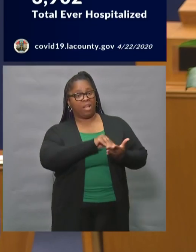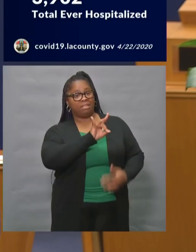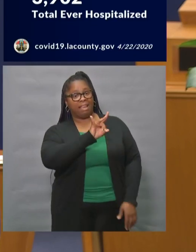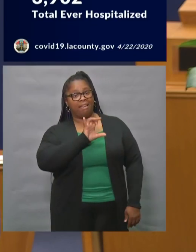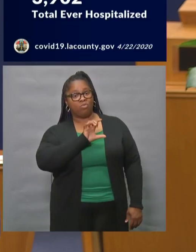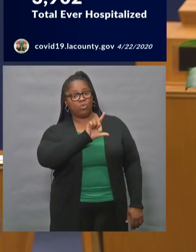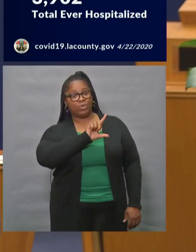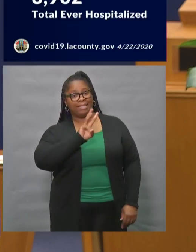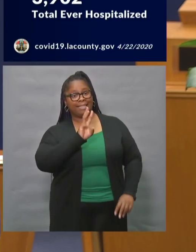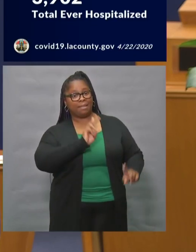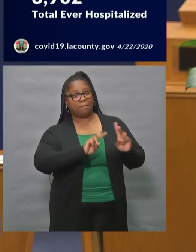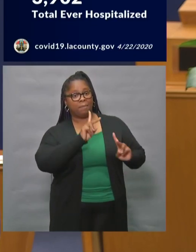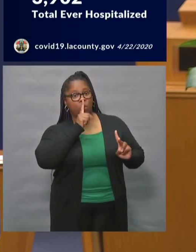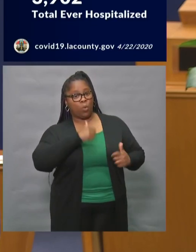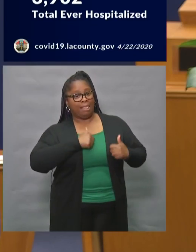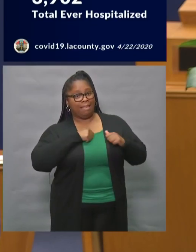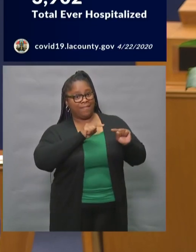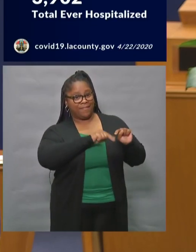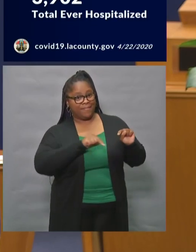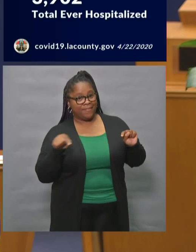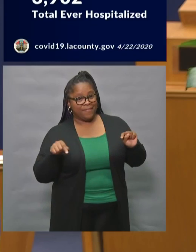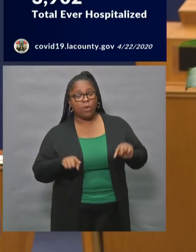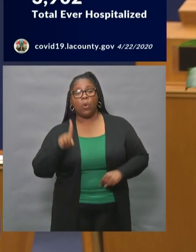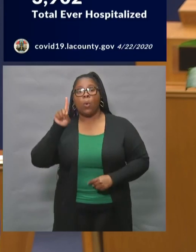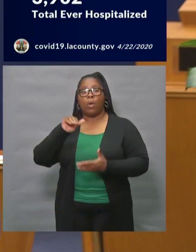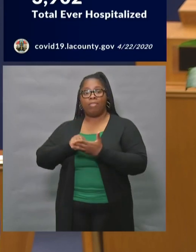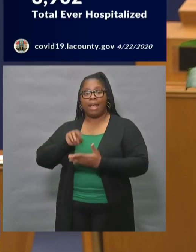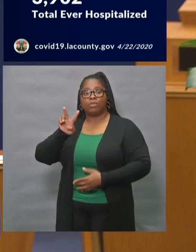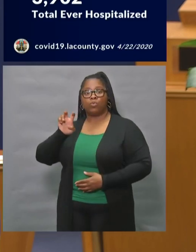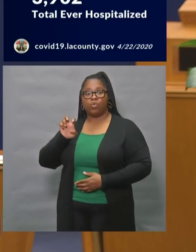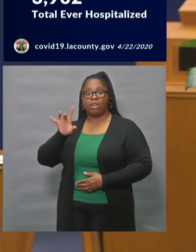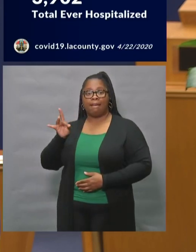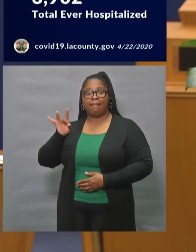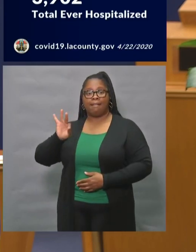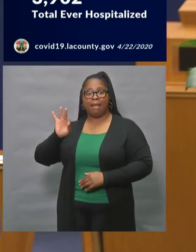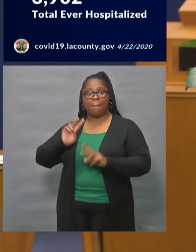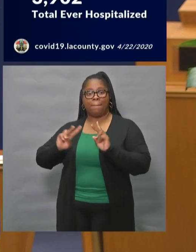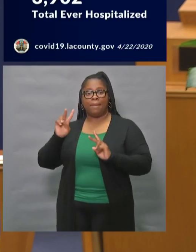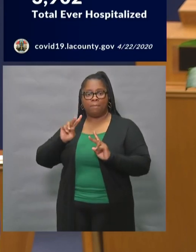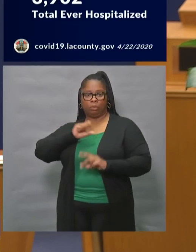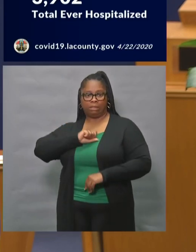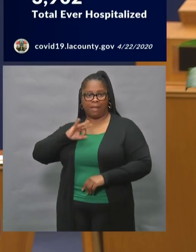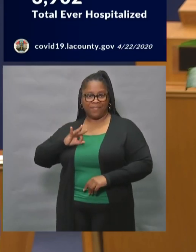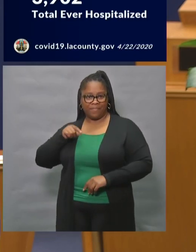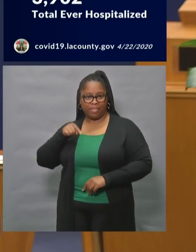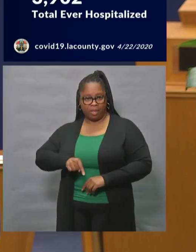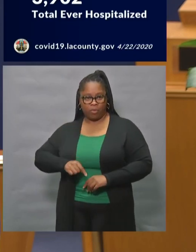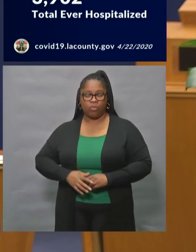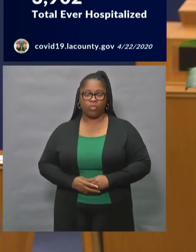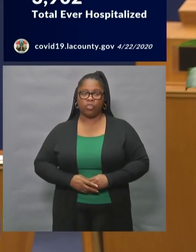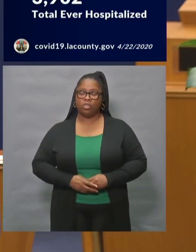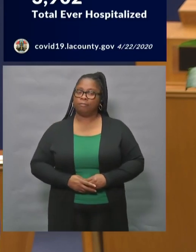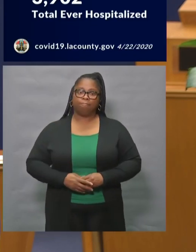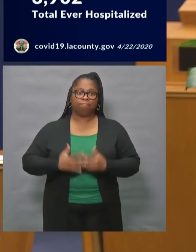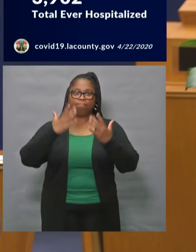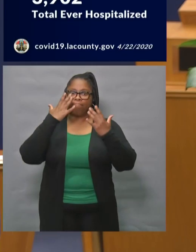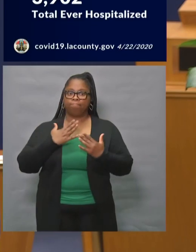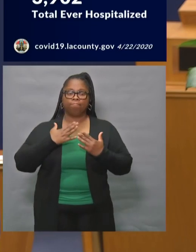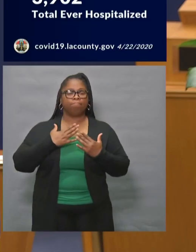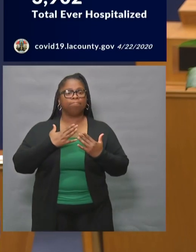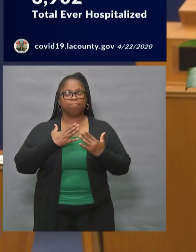1,826 people who are residents and 1,289 people who are staff. And I'm sad to